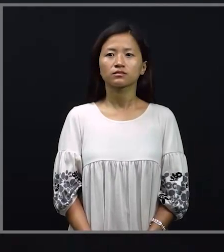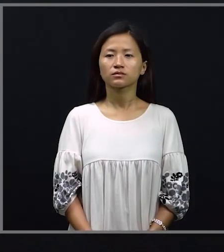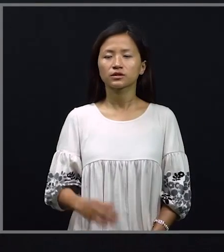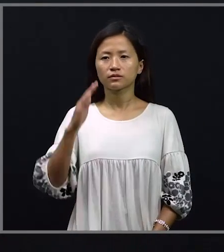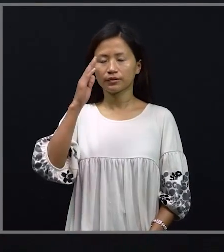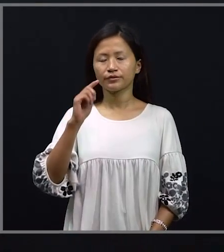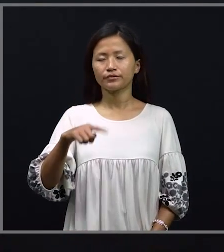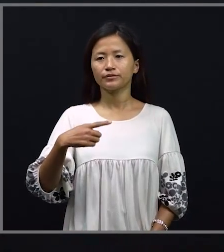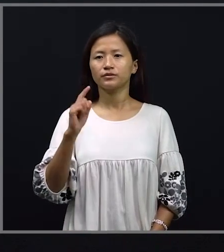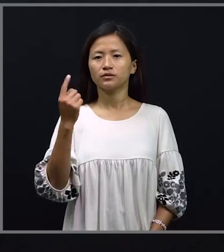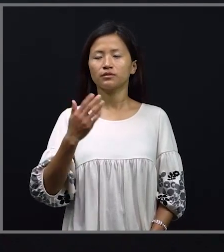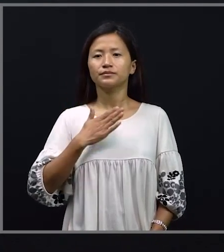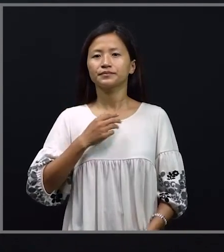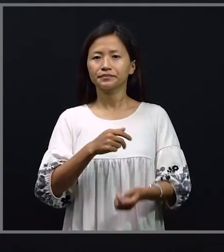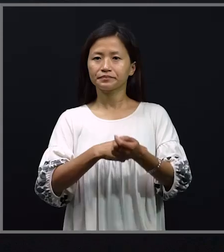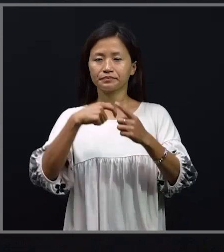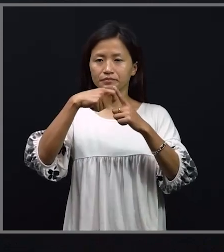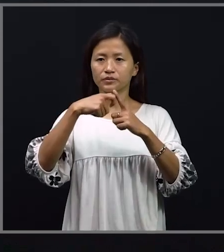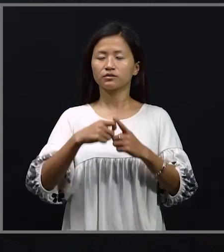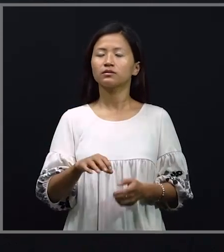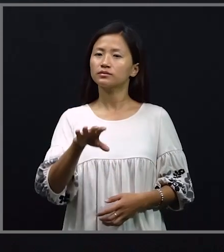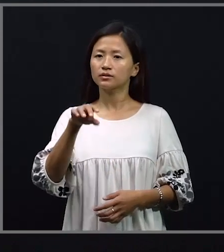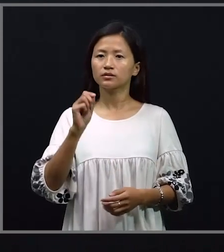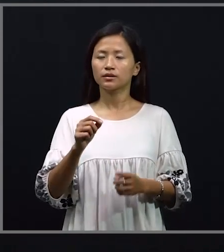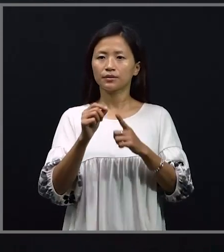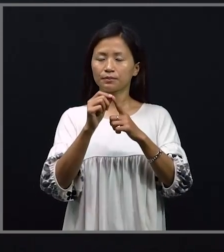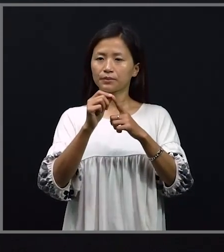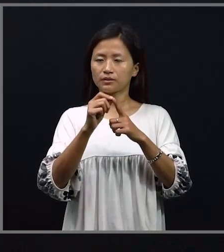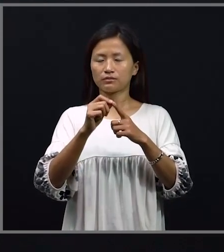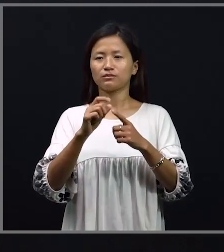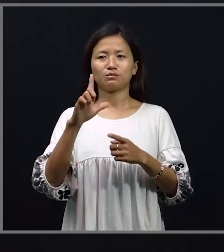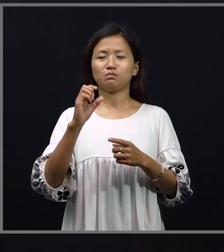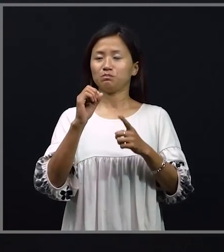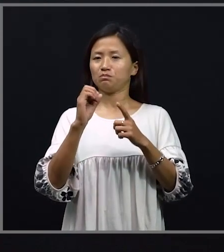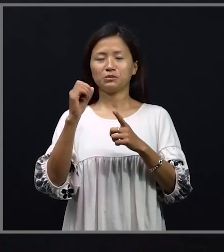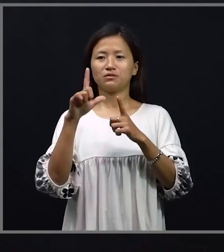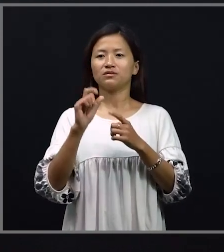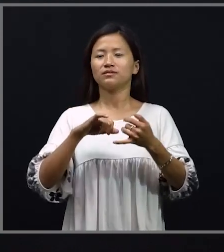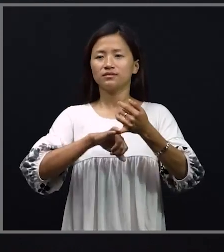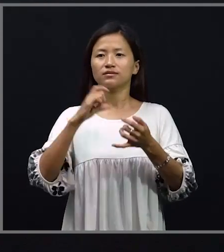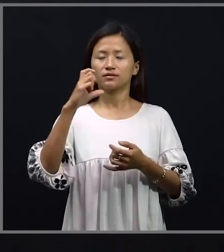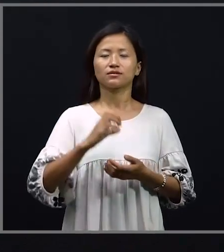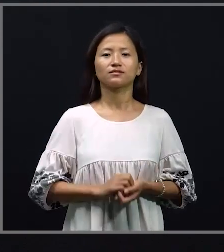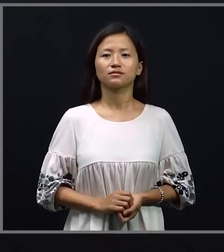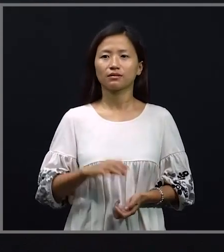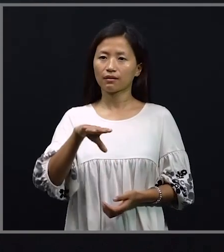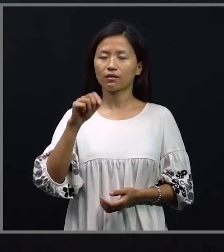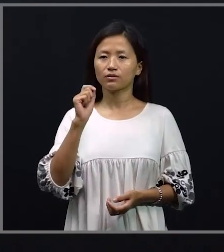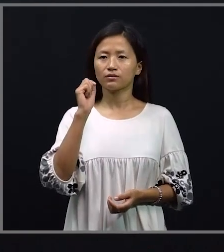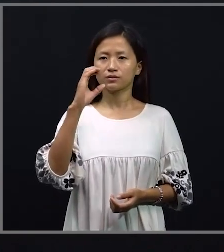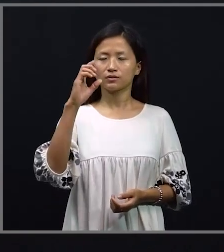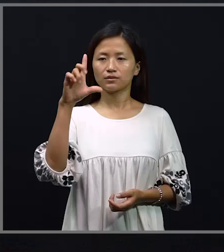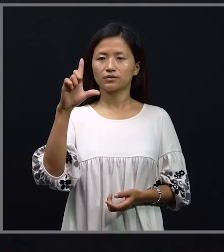Hi everyone, my name is Crisonio and I'll be taking a political science paper, and today we'll take on class 11 on